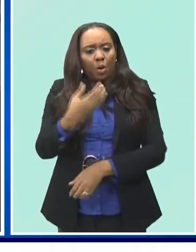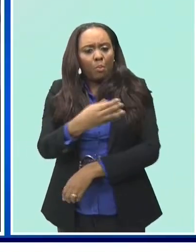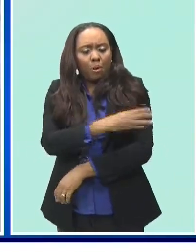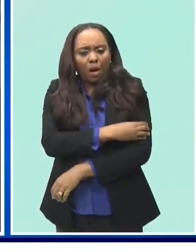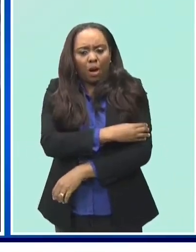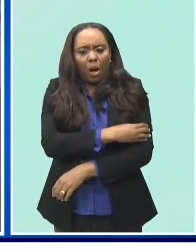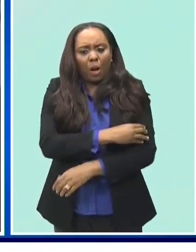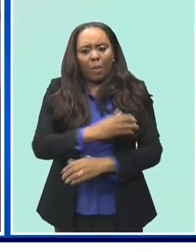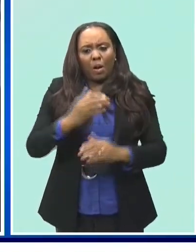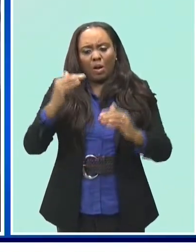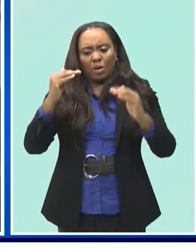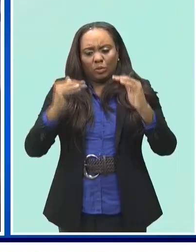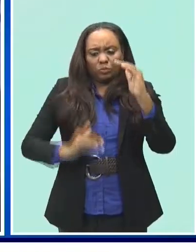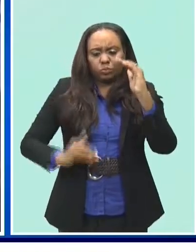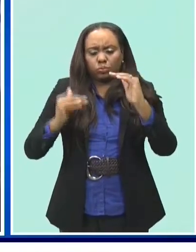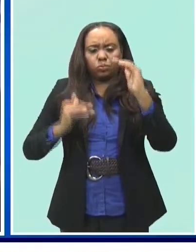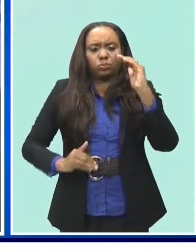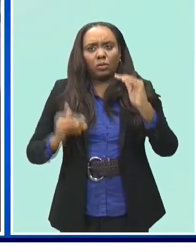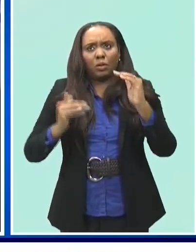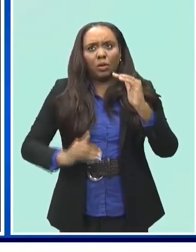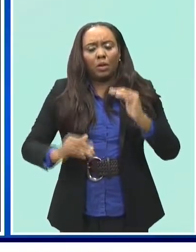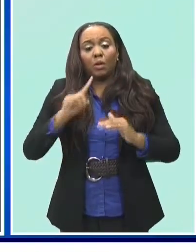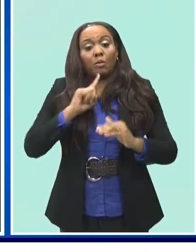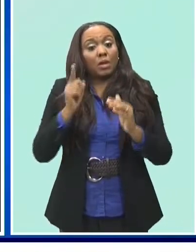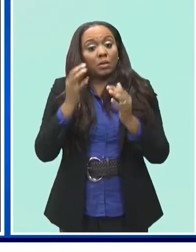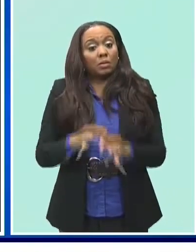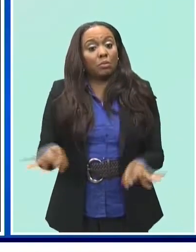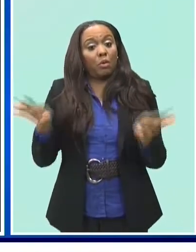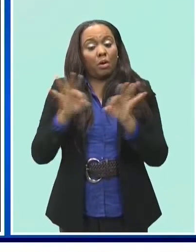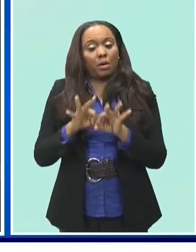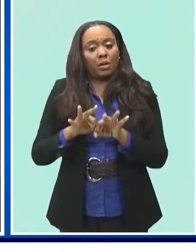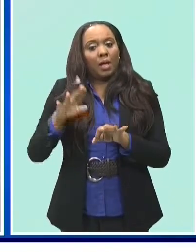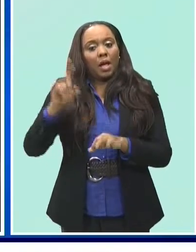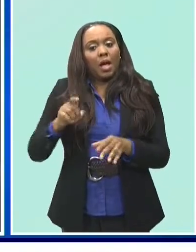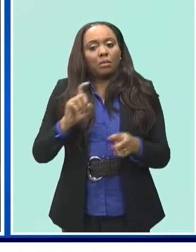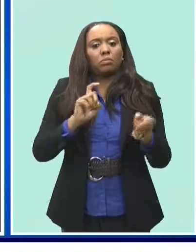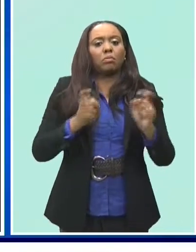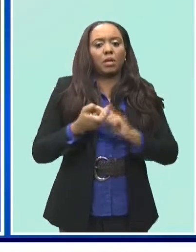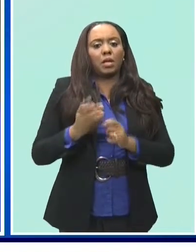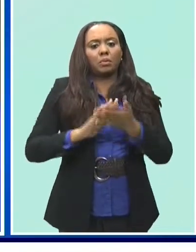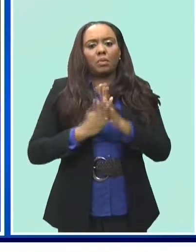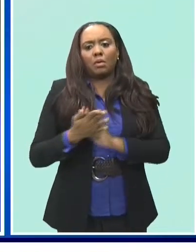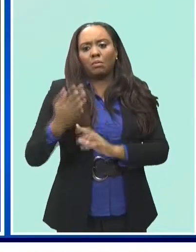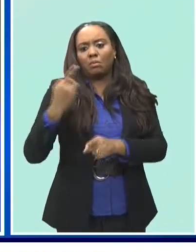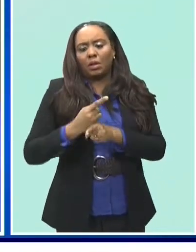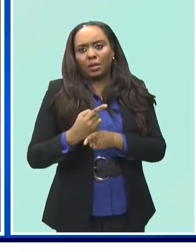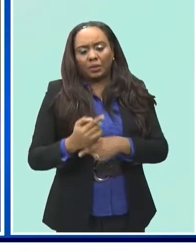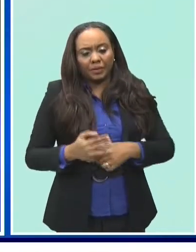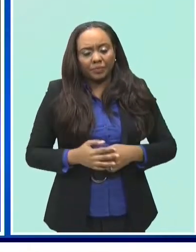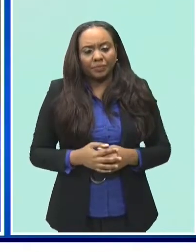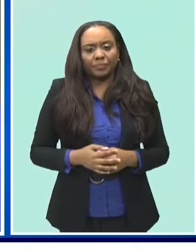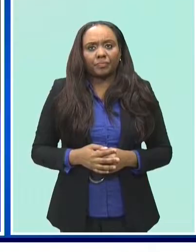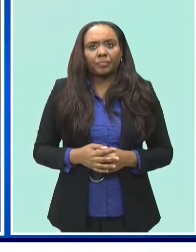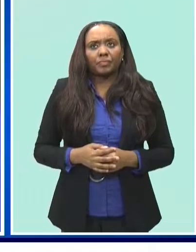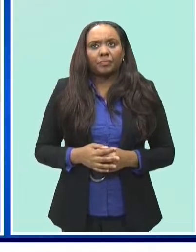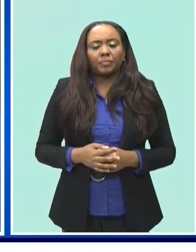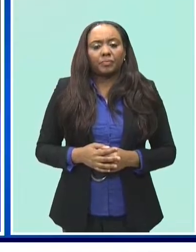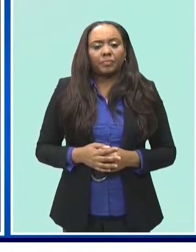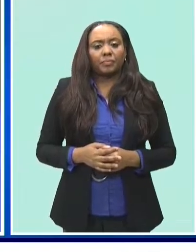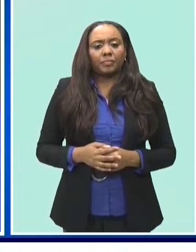fundamental obstacle to our development and must be corrected as a matter of urgency. Shy to confront